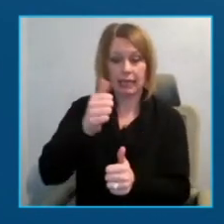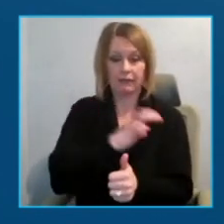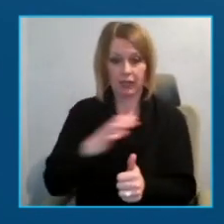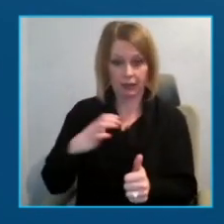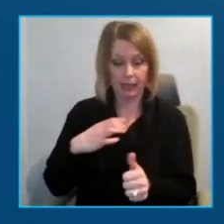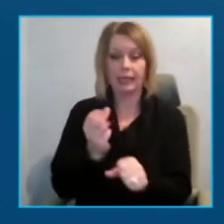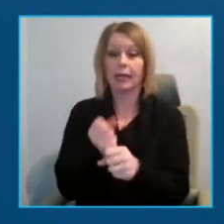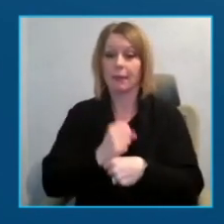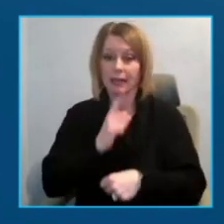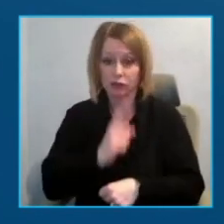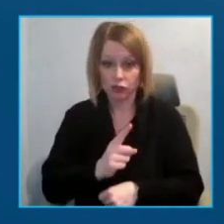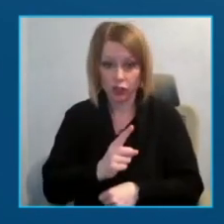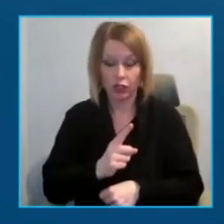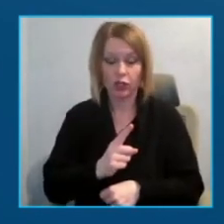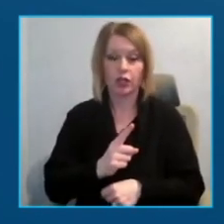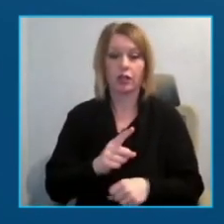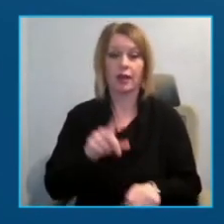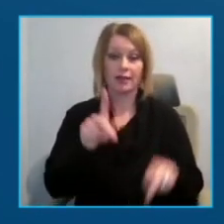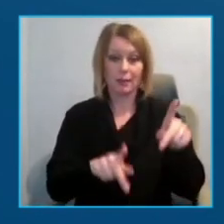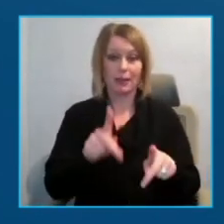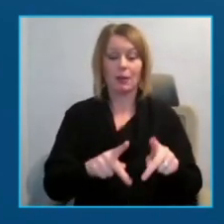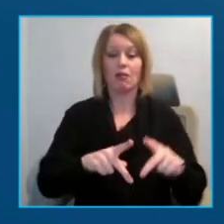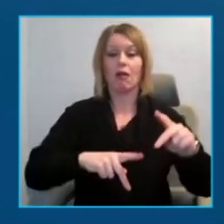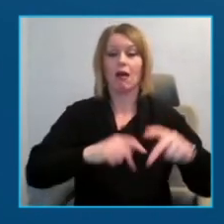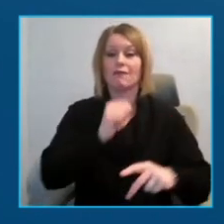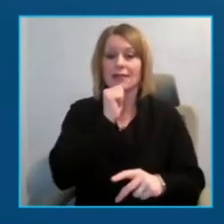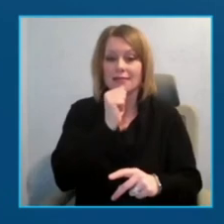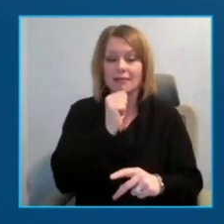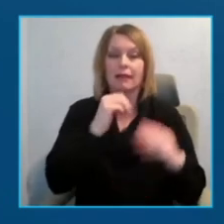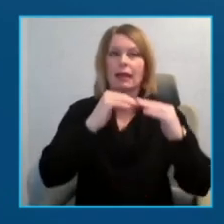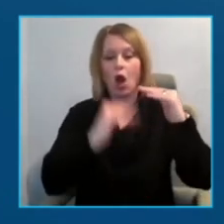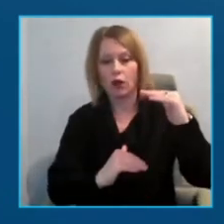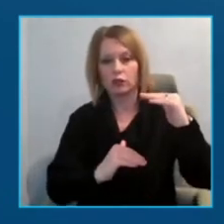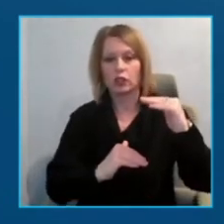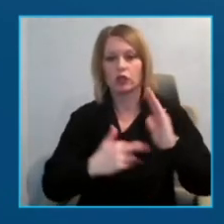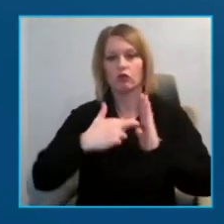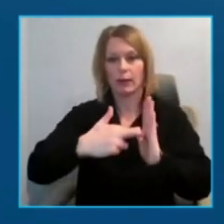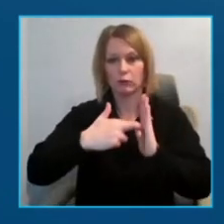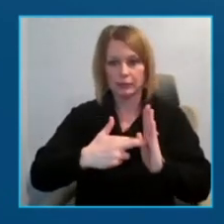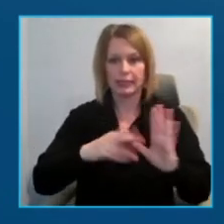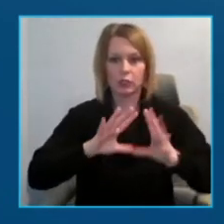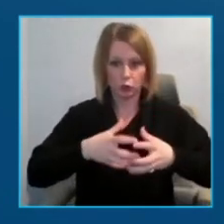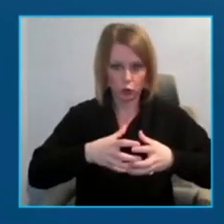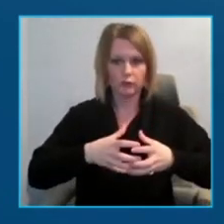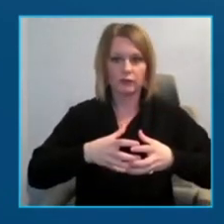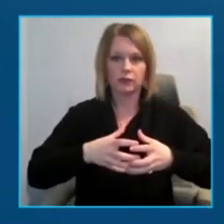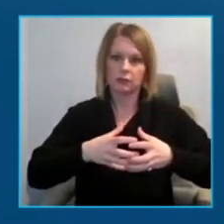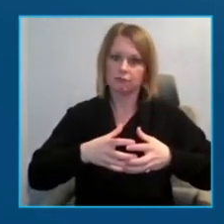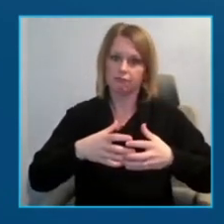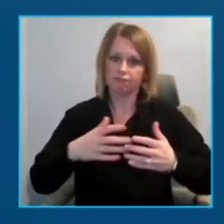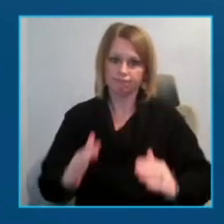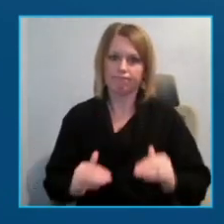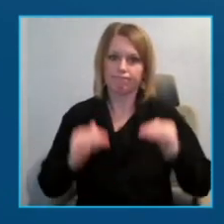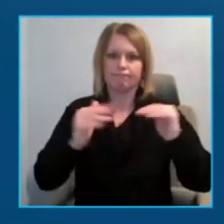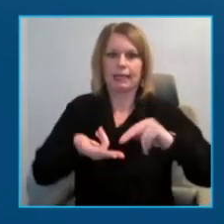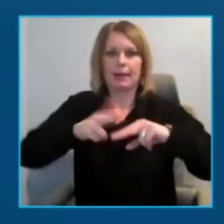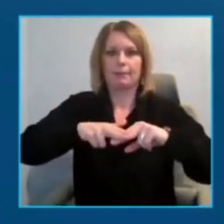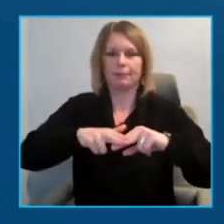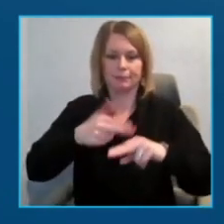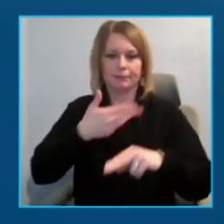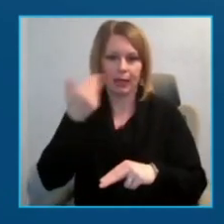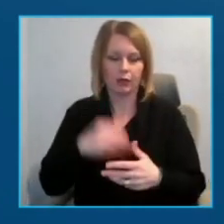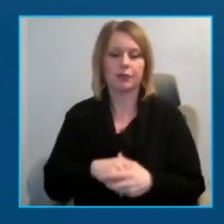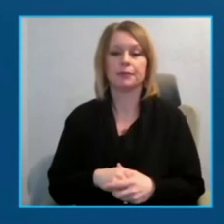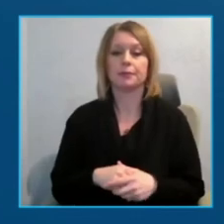representation of underrepresented groups in the state party's governing body, requiring county and state conventions